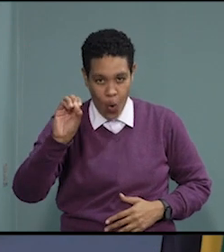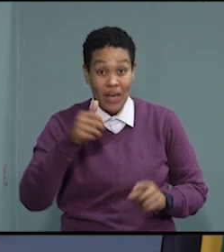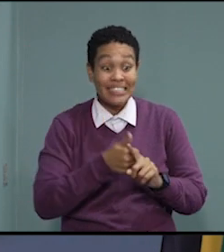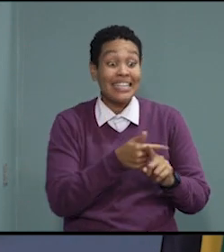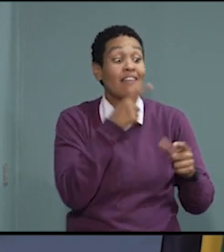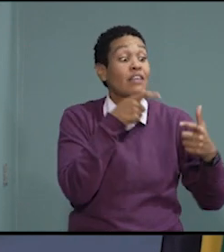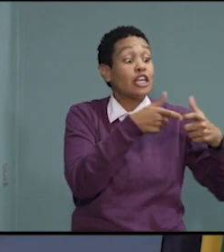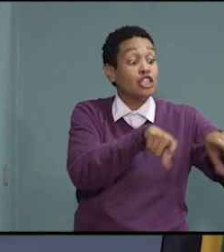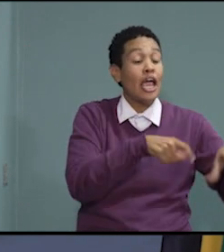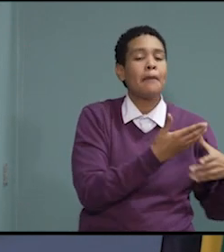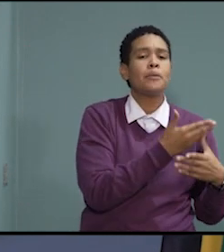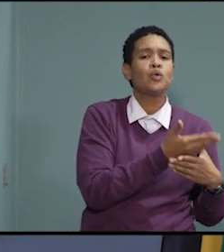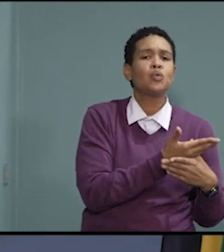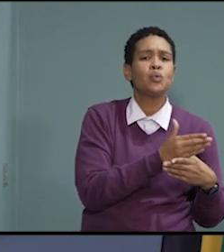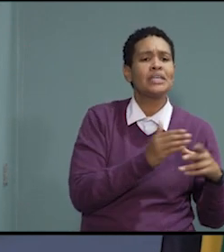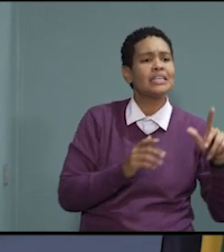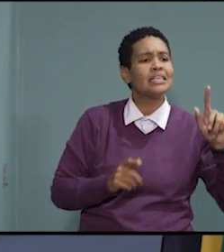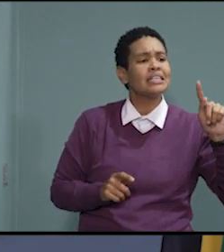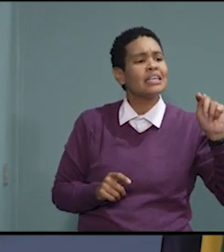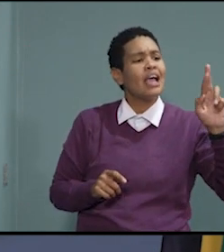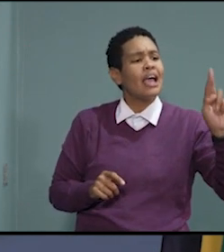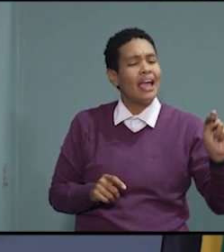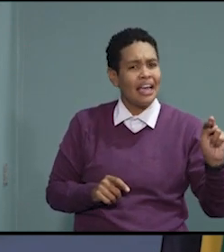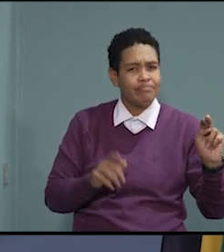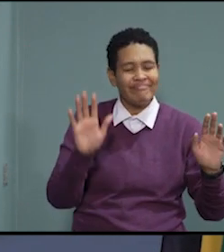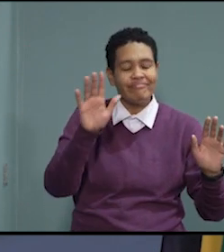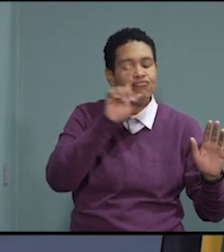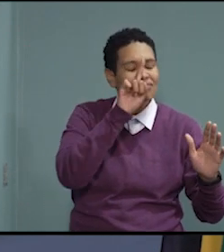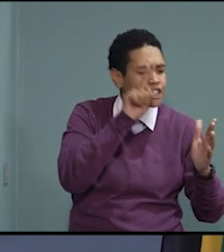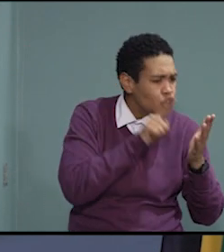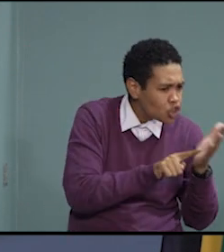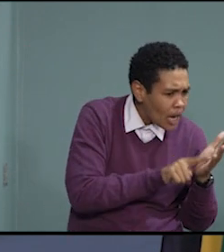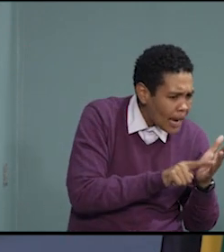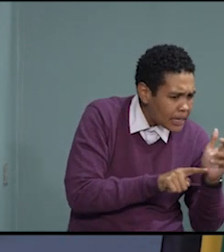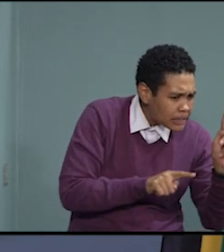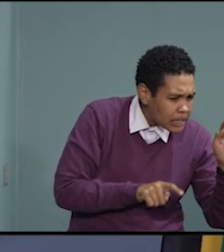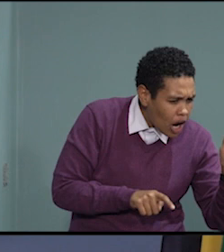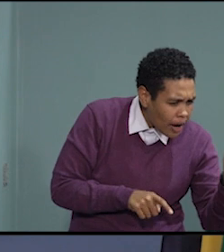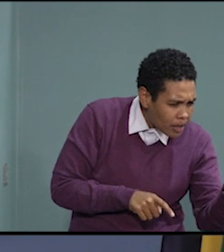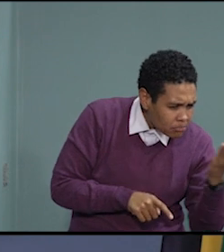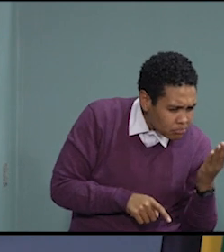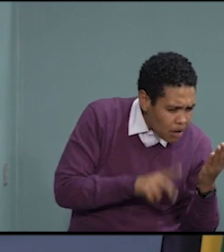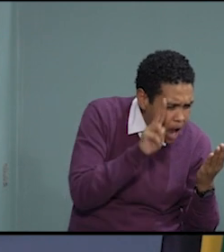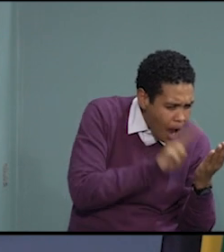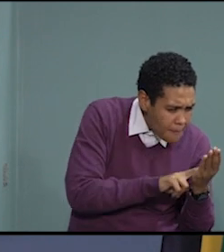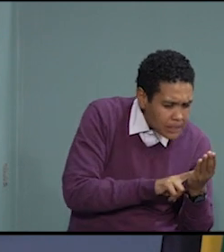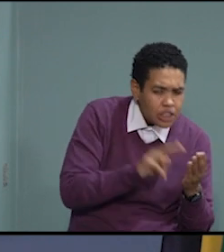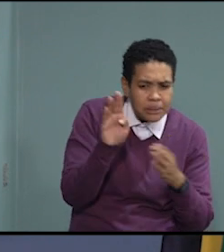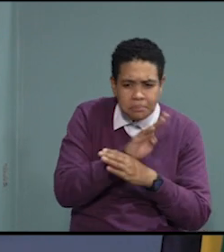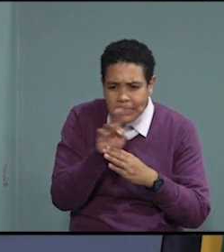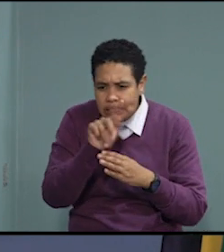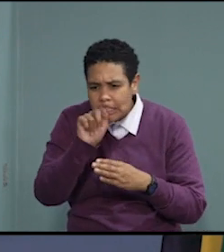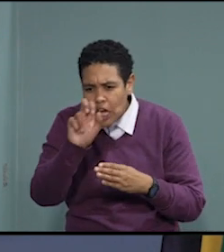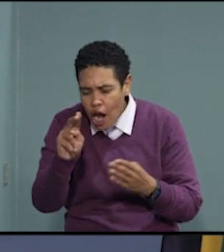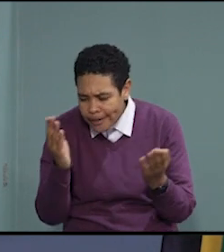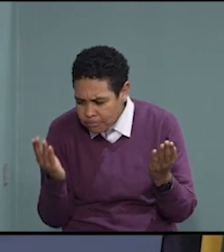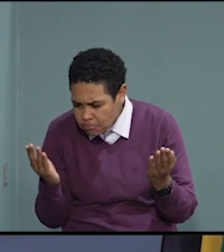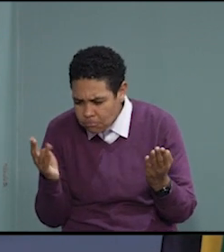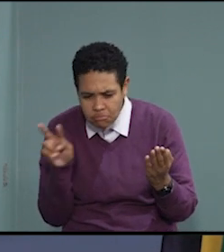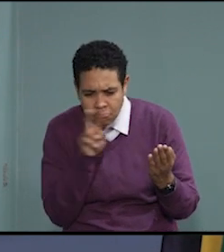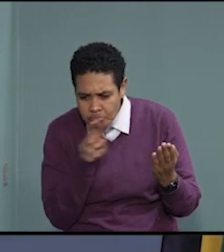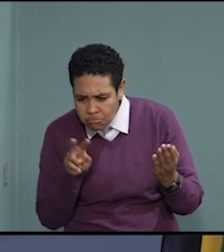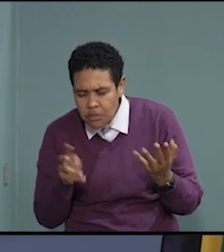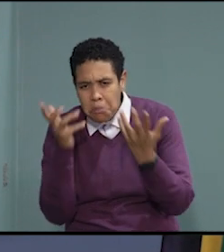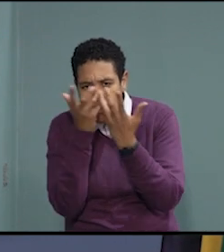between the TRNs in the application and the TRNs listed in the registrations, and those for which there's a match,